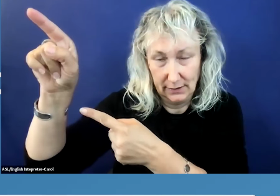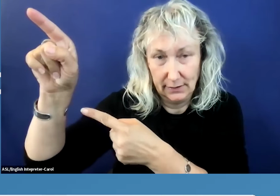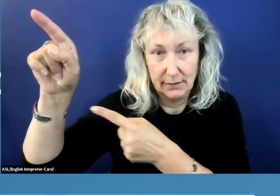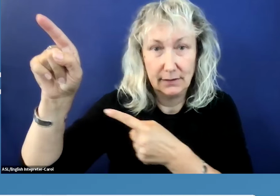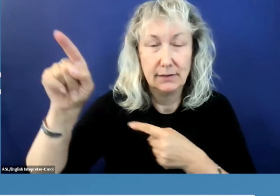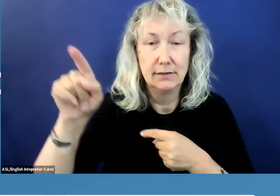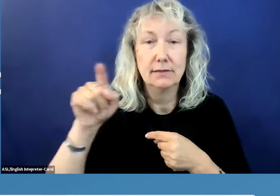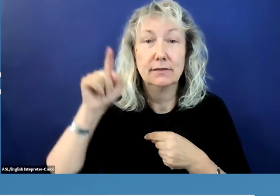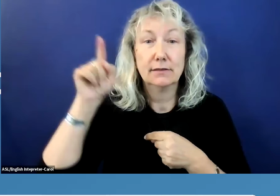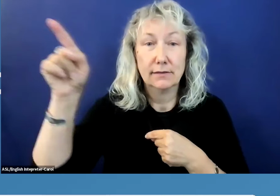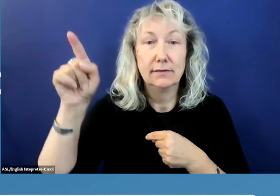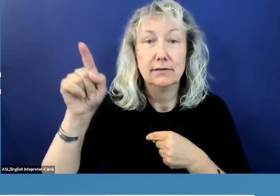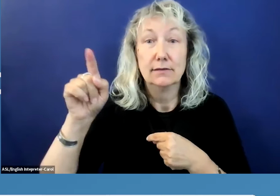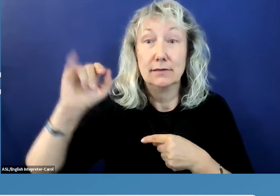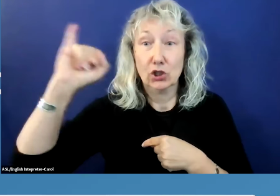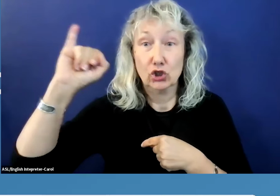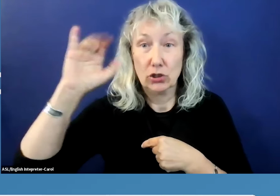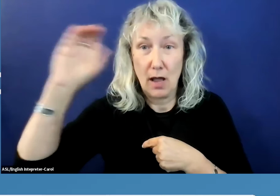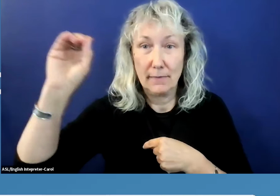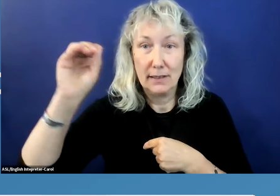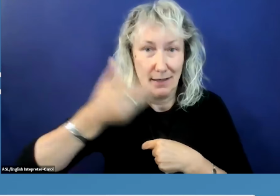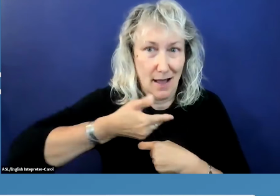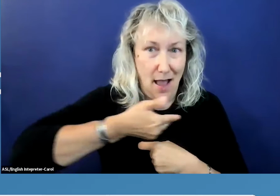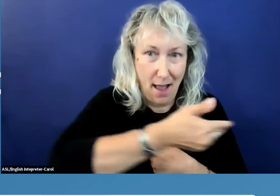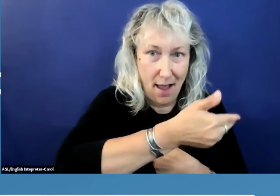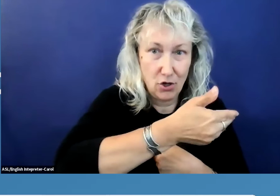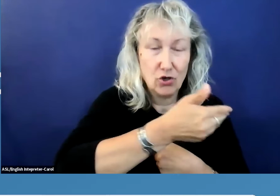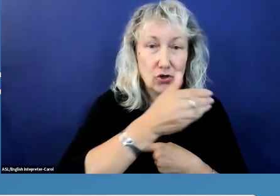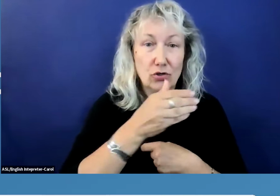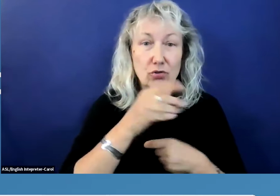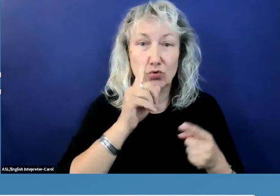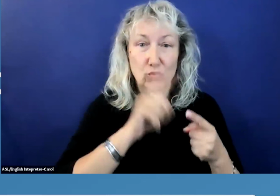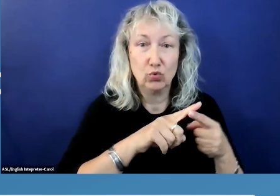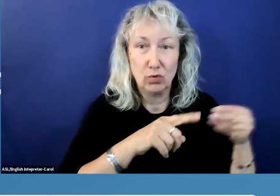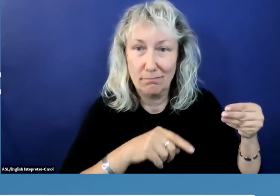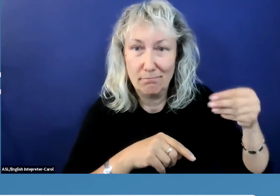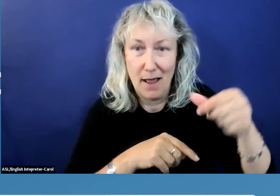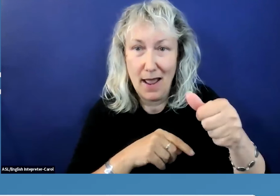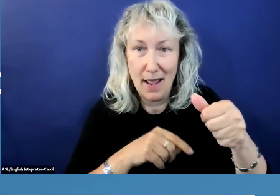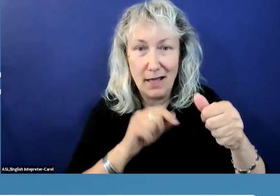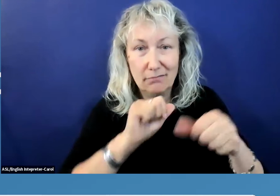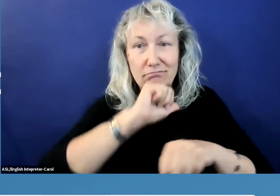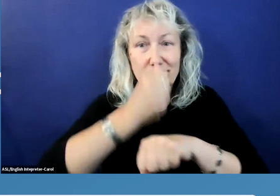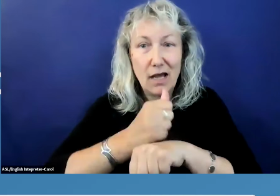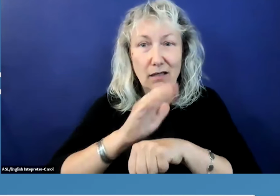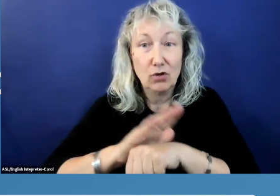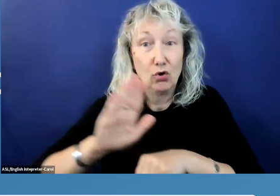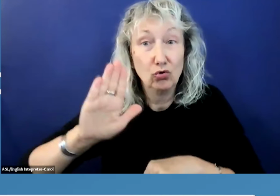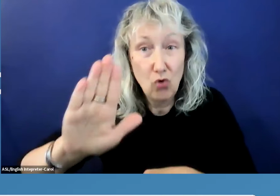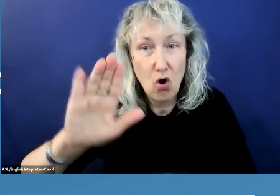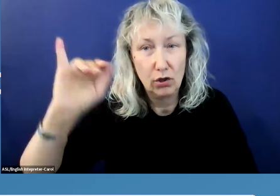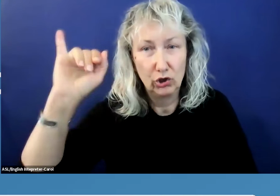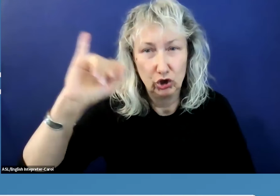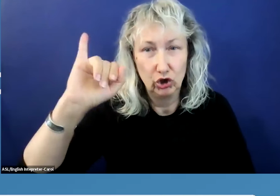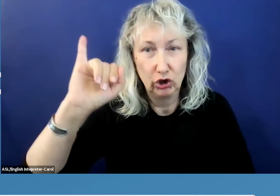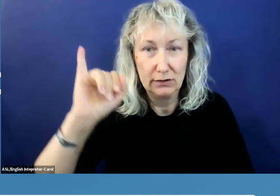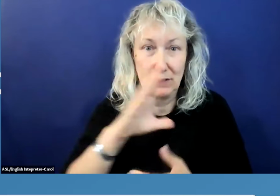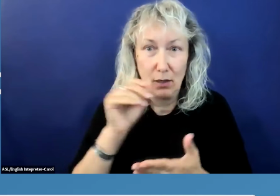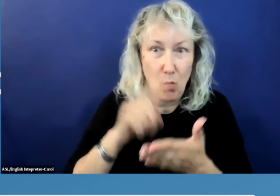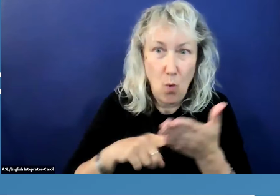pays that adjuster to settle the claim based on your insurance policy and the damage that you